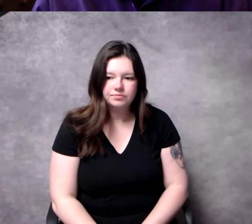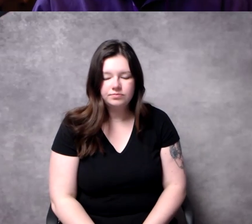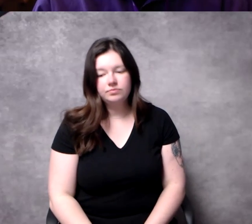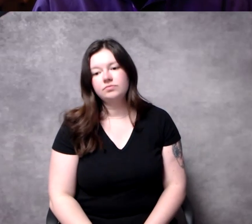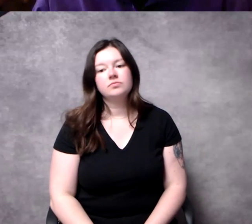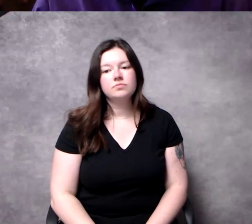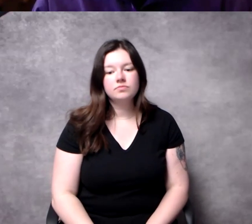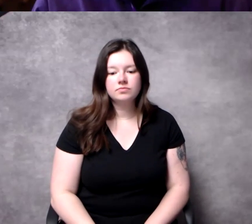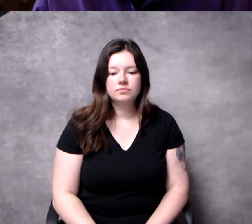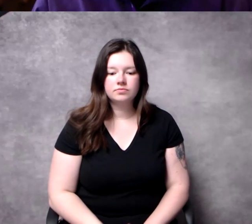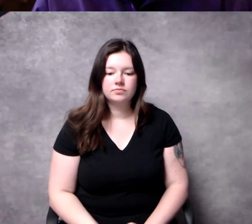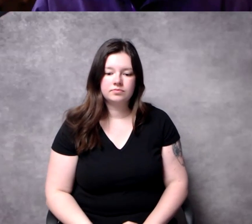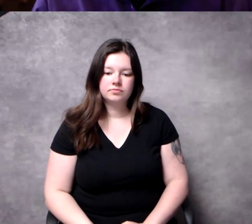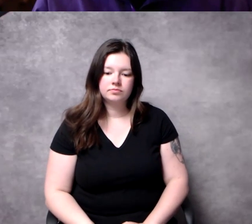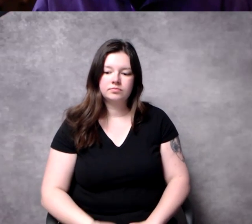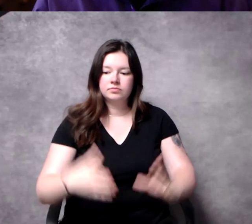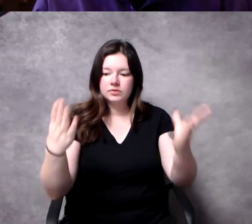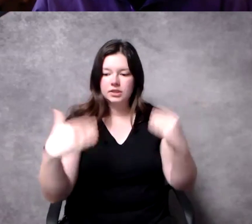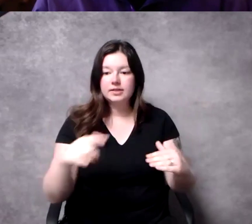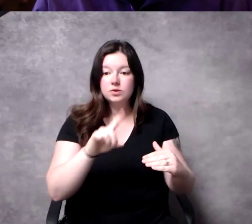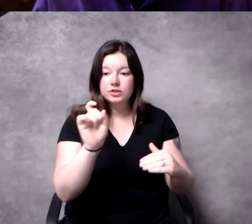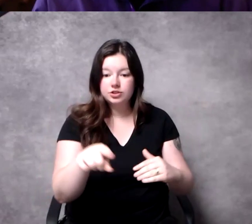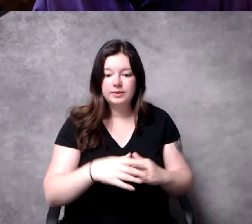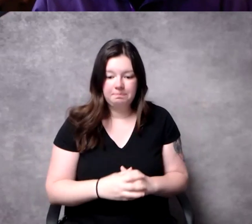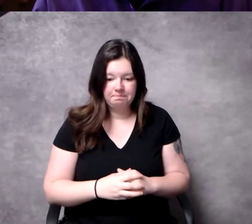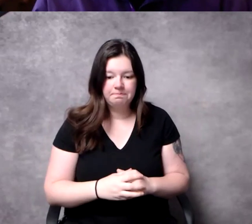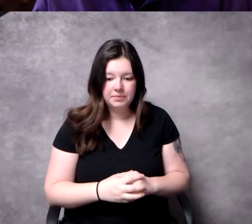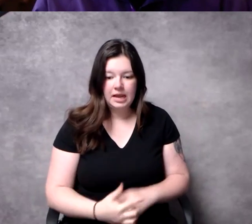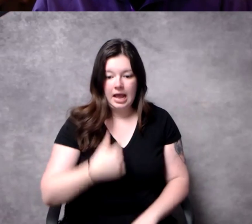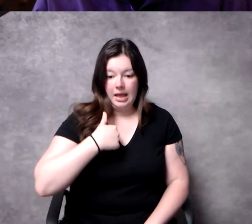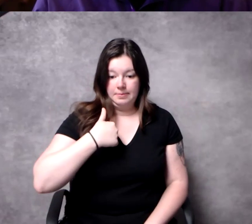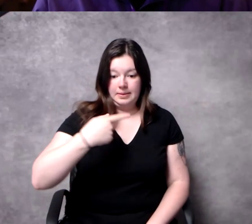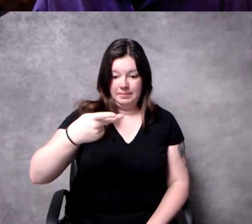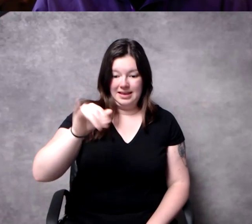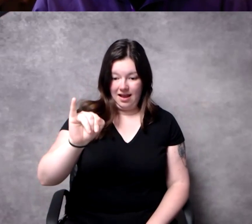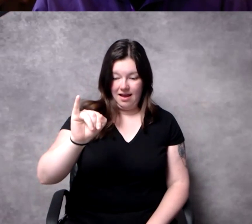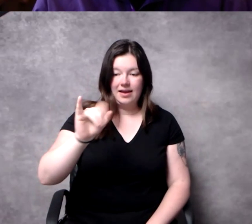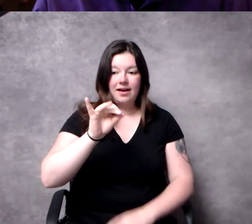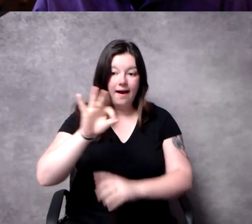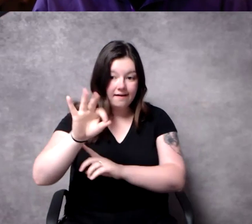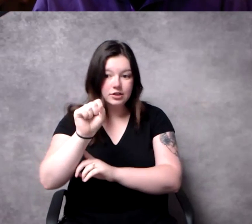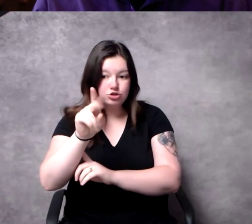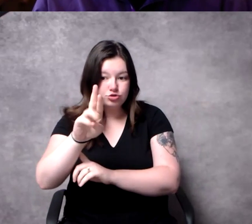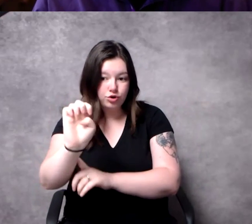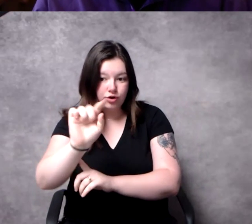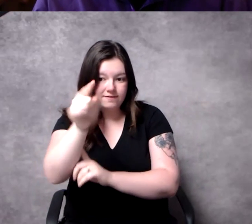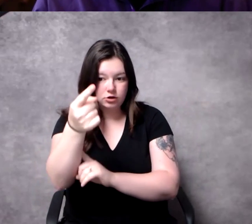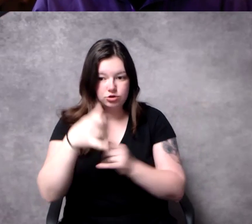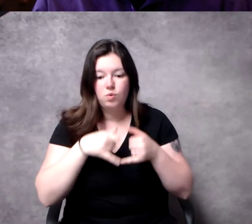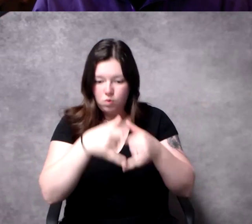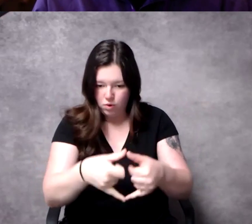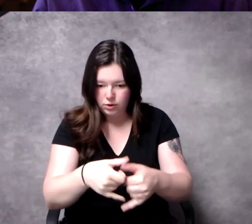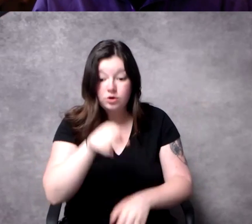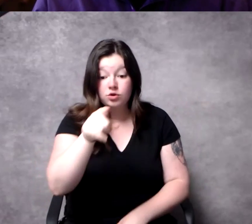Okay, the next question says, I am the PI of a SURE First Award. Do you recommend me to apply for a